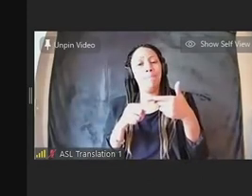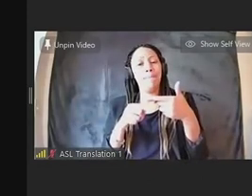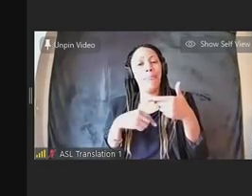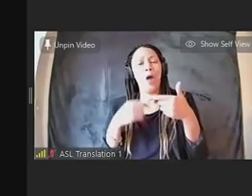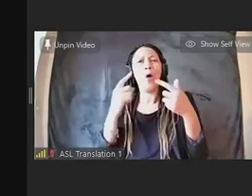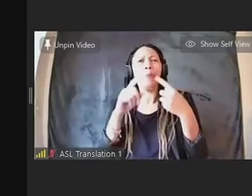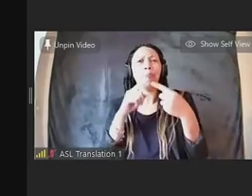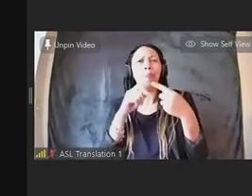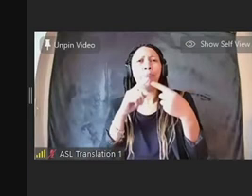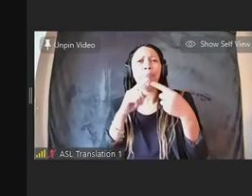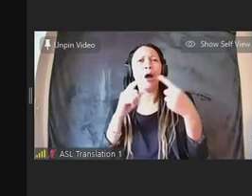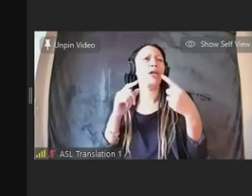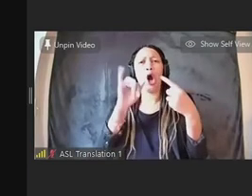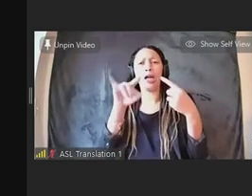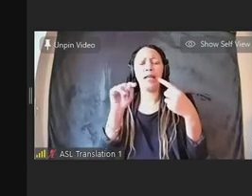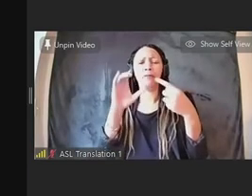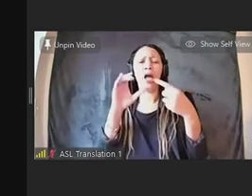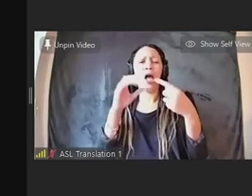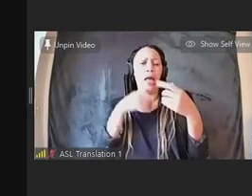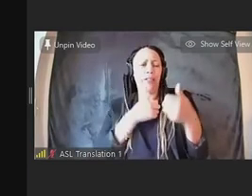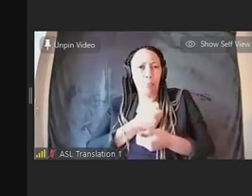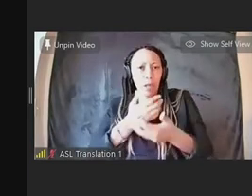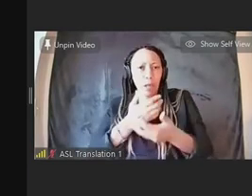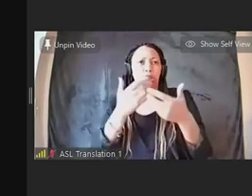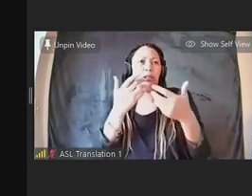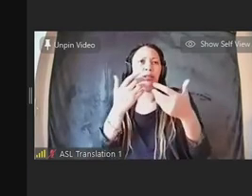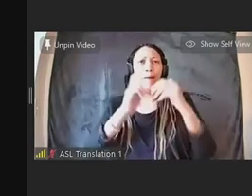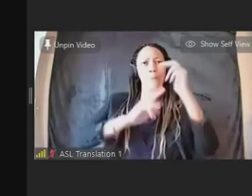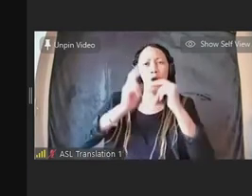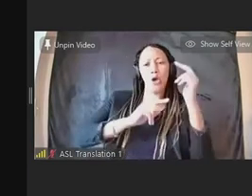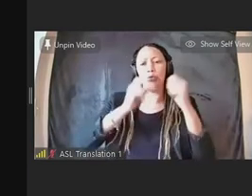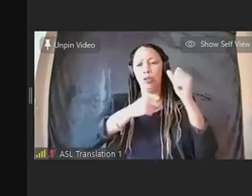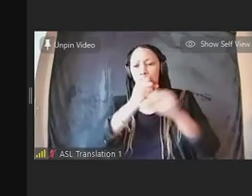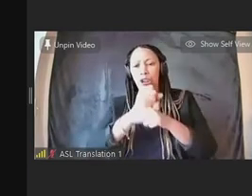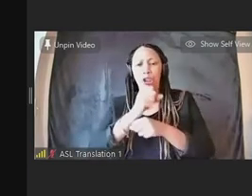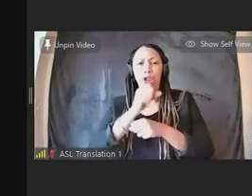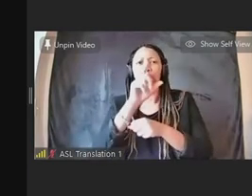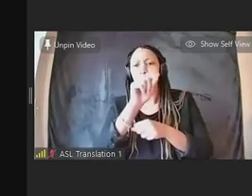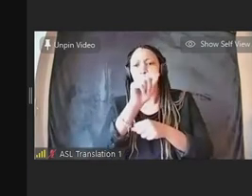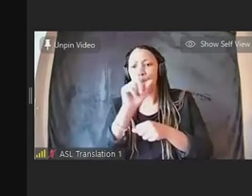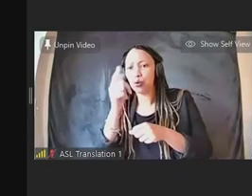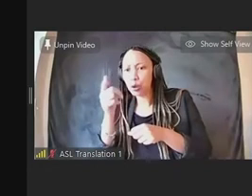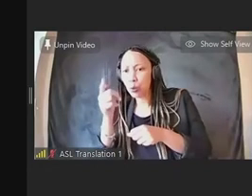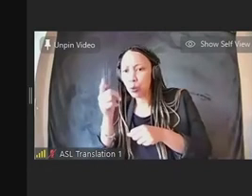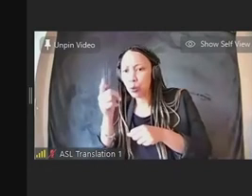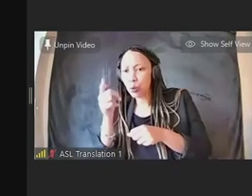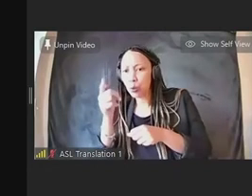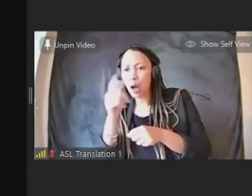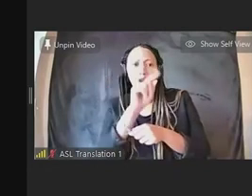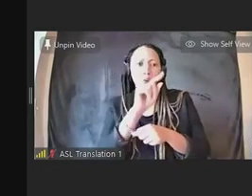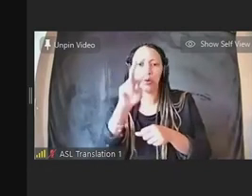of the building. This is going to be a building built in 2021 or 22, and one would hope to see a more